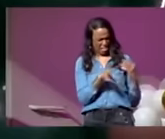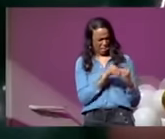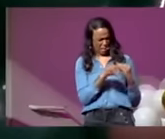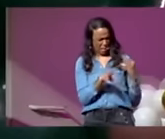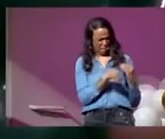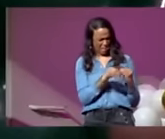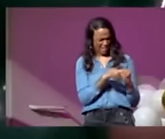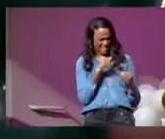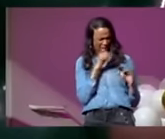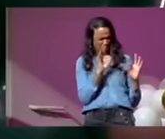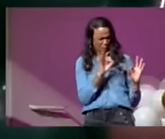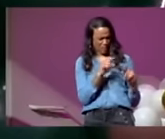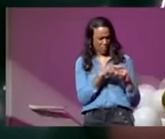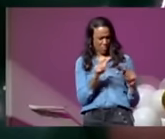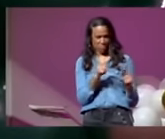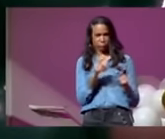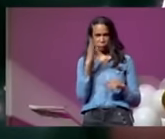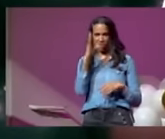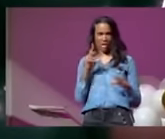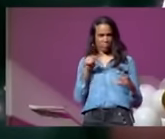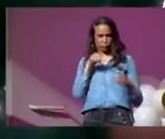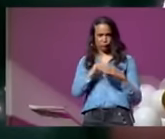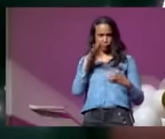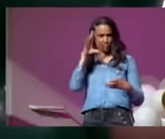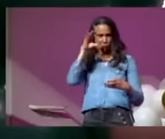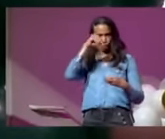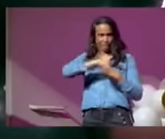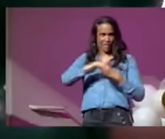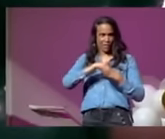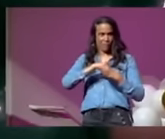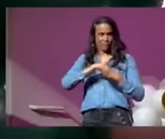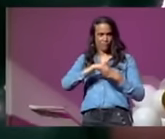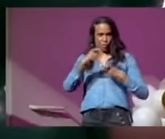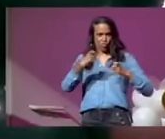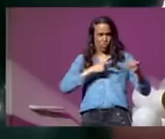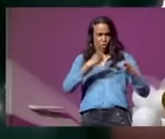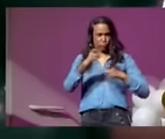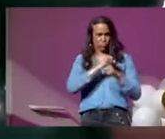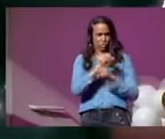for the word. I want to call your attention in this service to